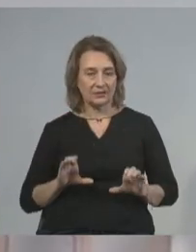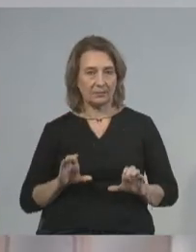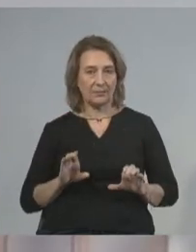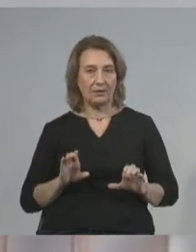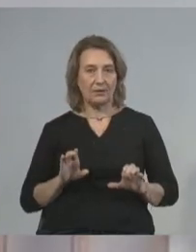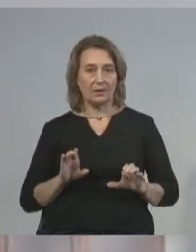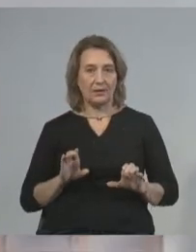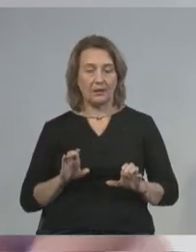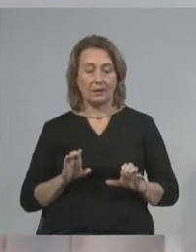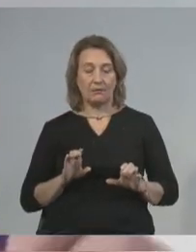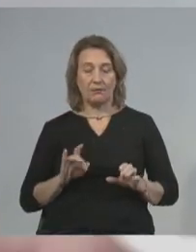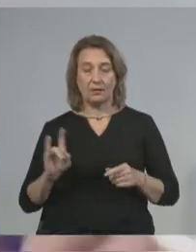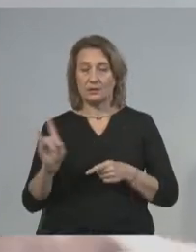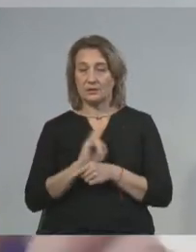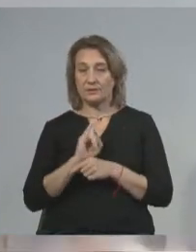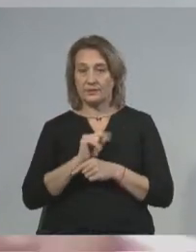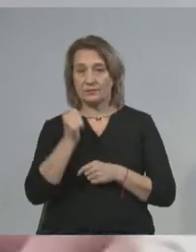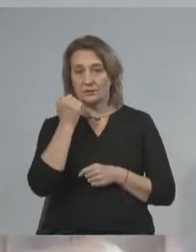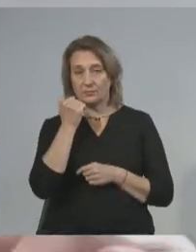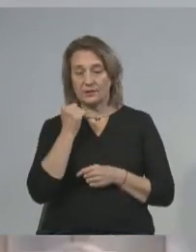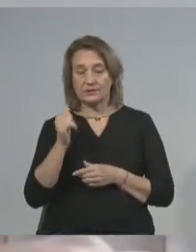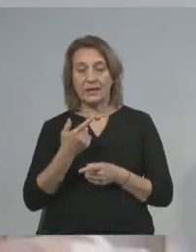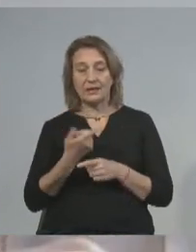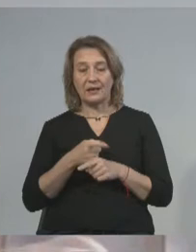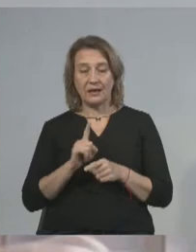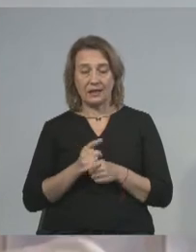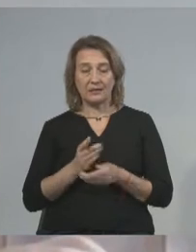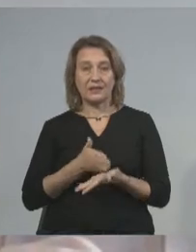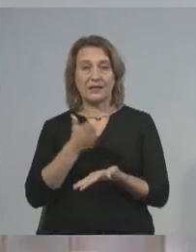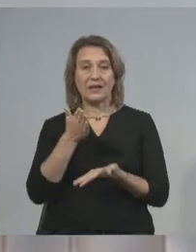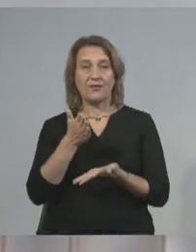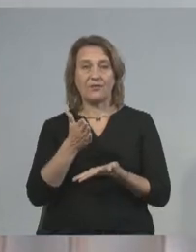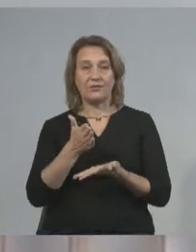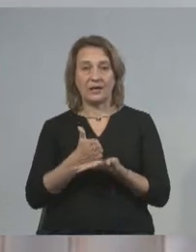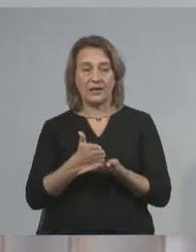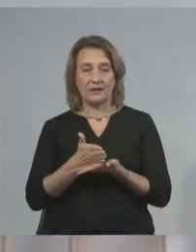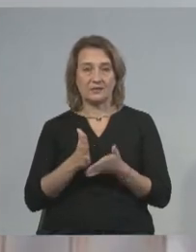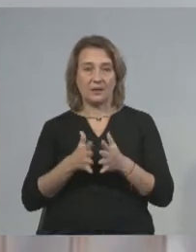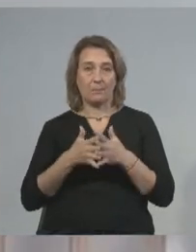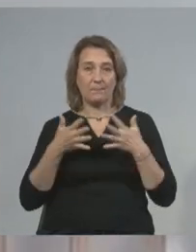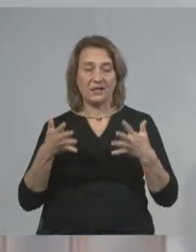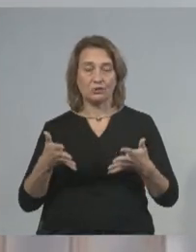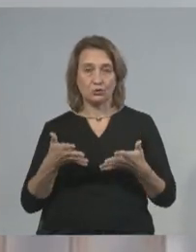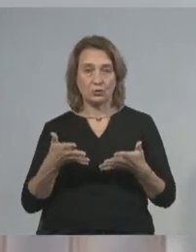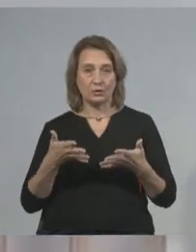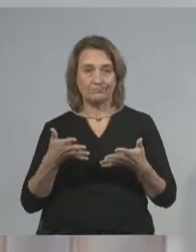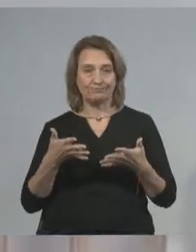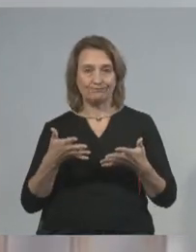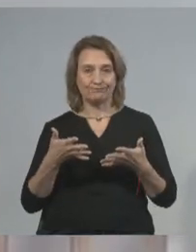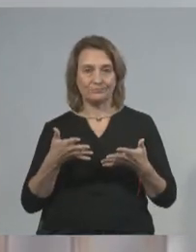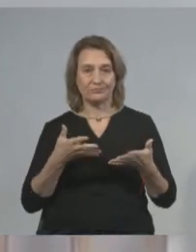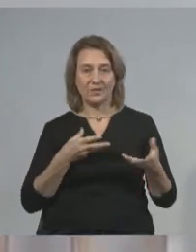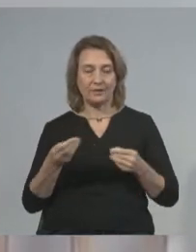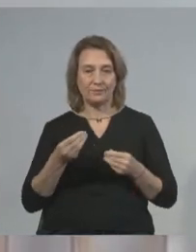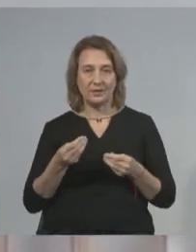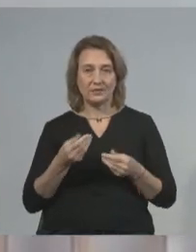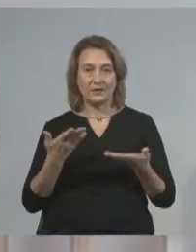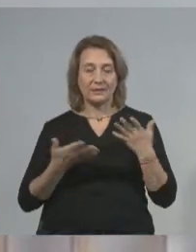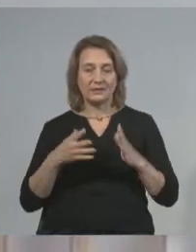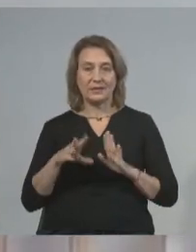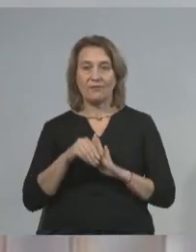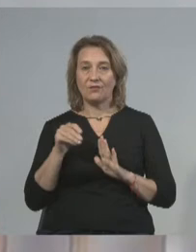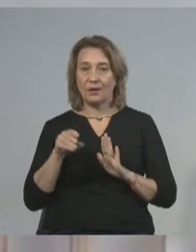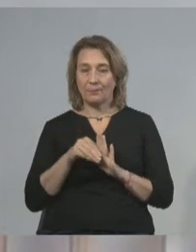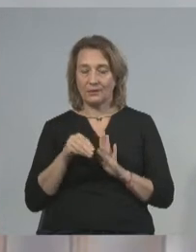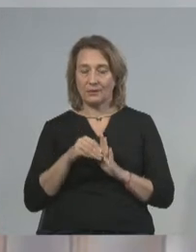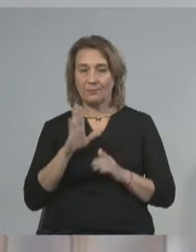by some state institutions or discredited by kremlin then this social group is very vulnerable then and in